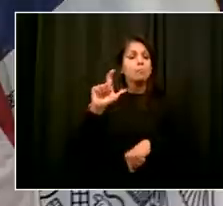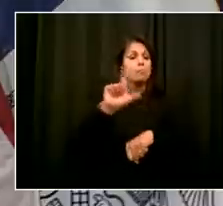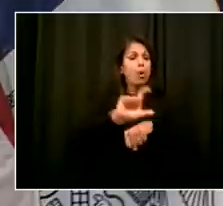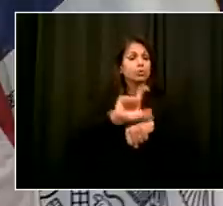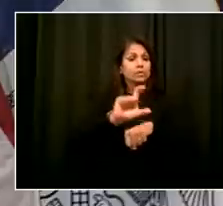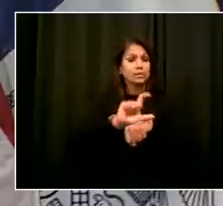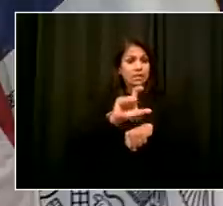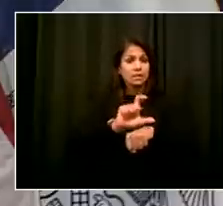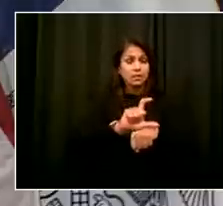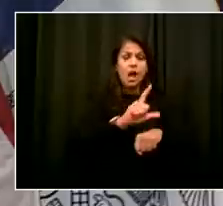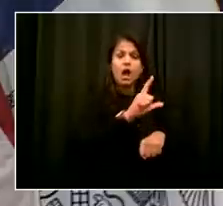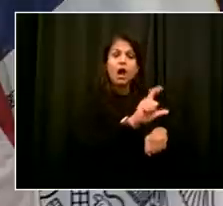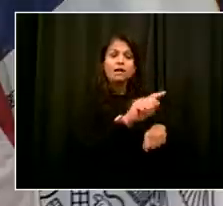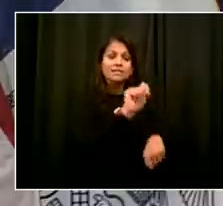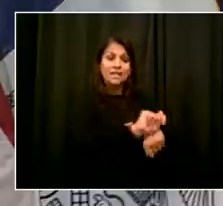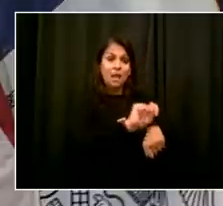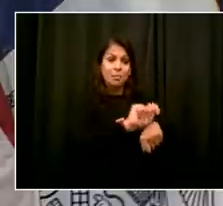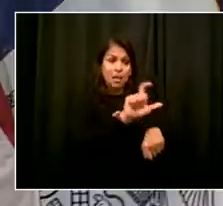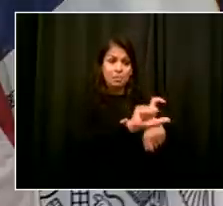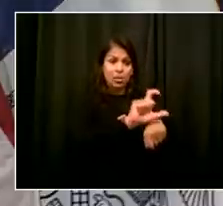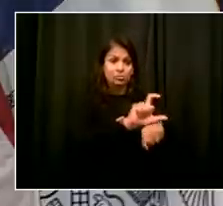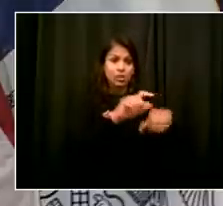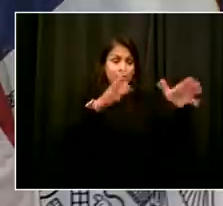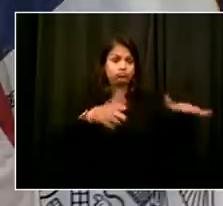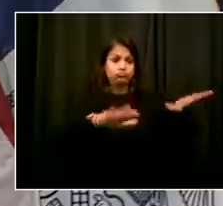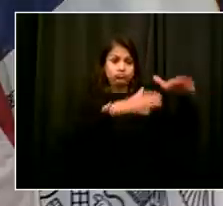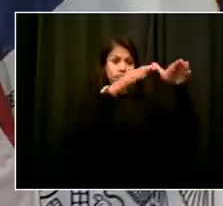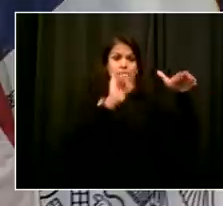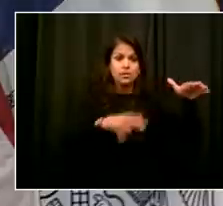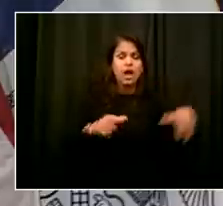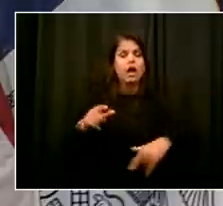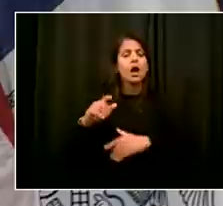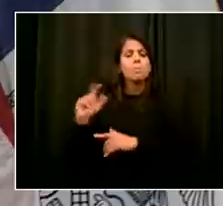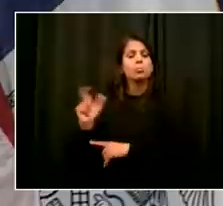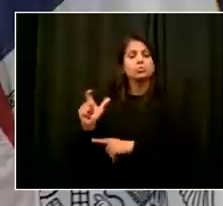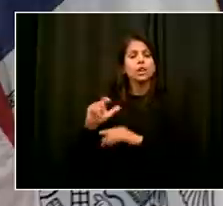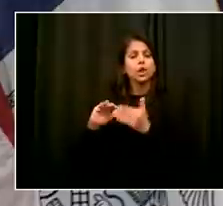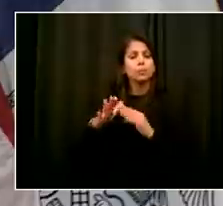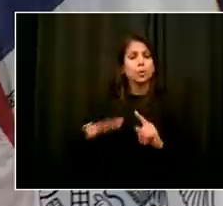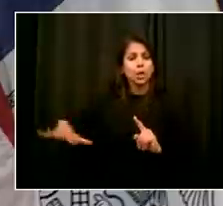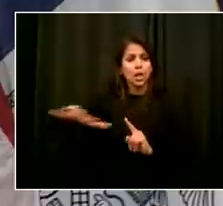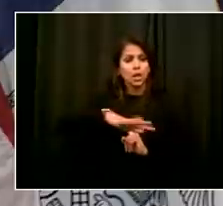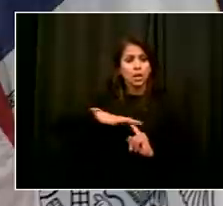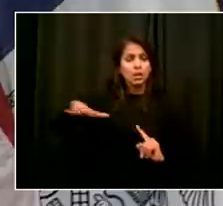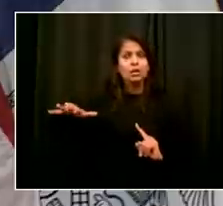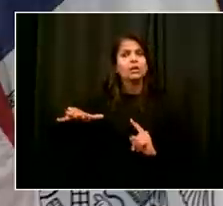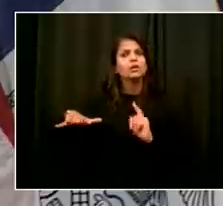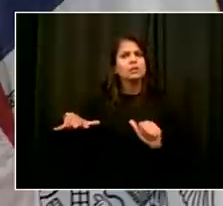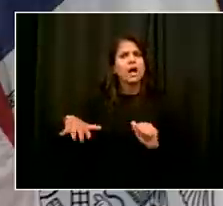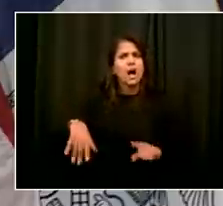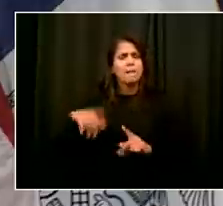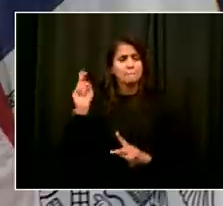That because of increasing the disease and when the people are coming to the mosque and,